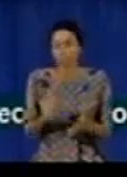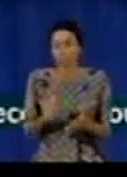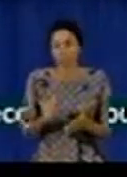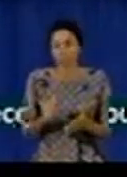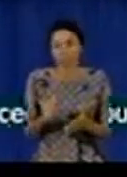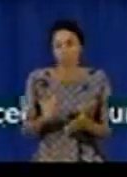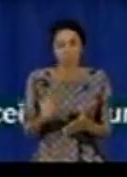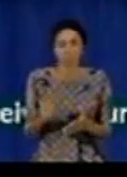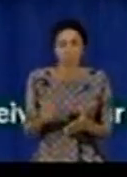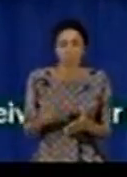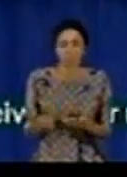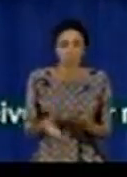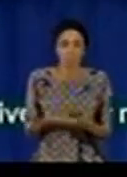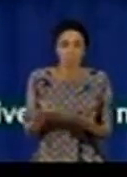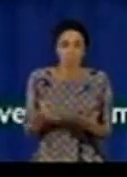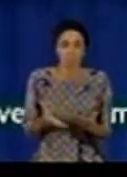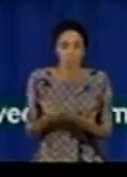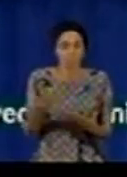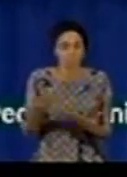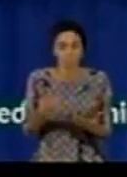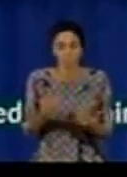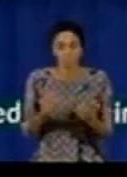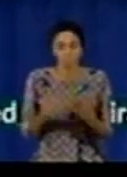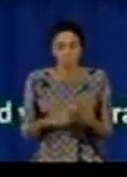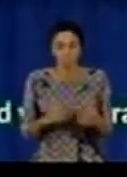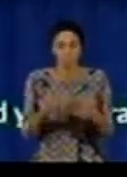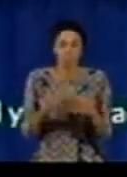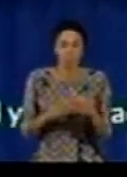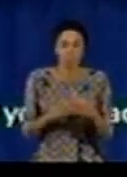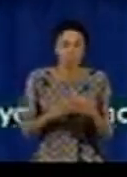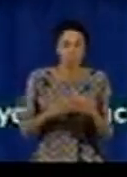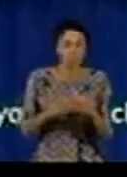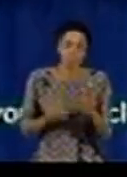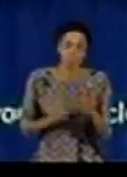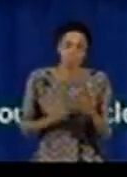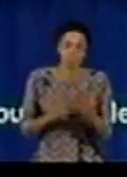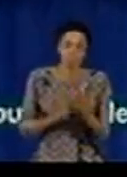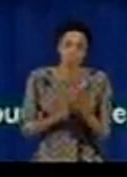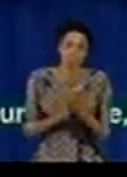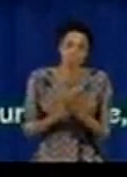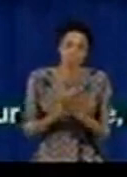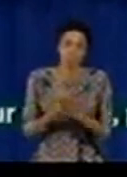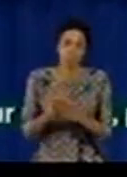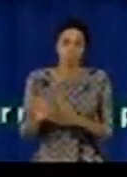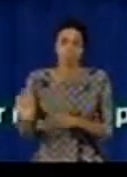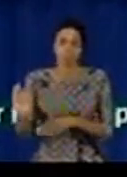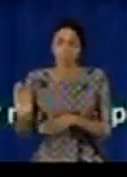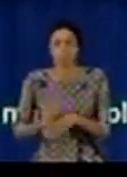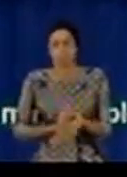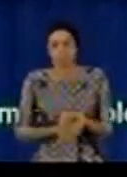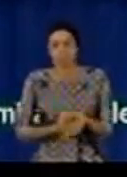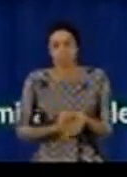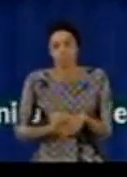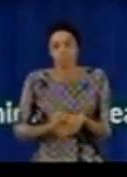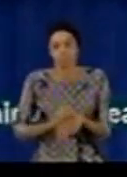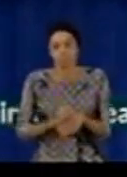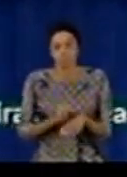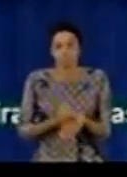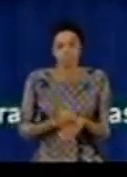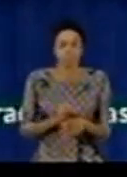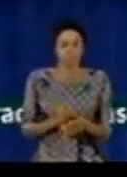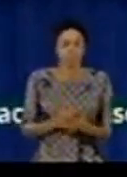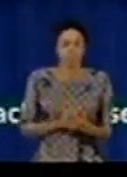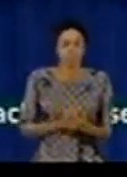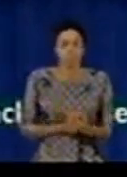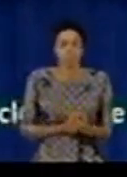an Okrika man in the land of Ogoni. I ought to pray. We prayed until, by the grace of God, we begin to break forth again. Because even those